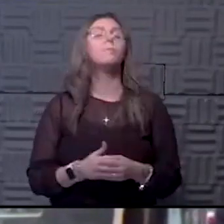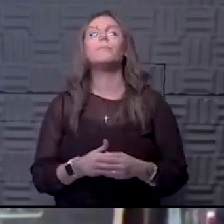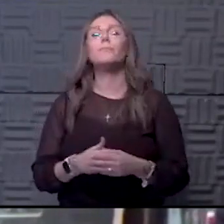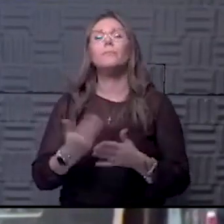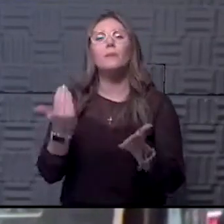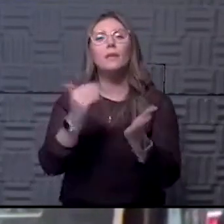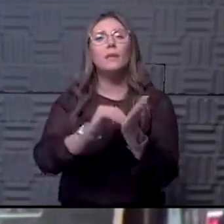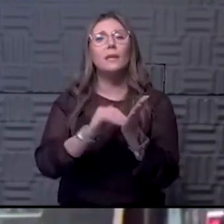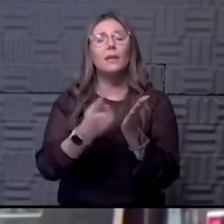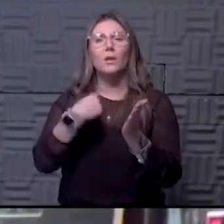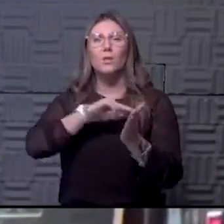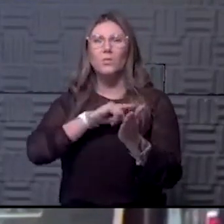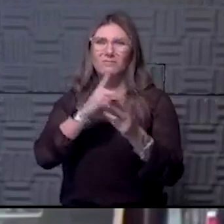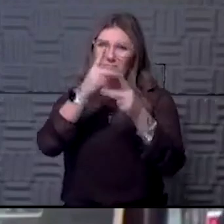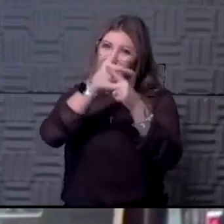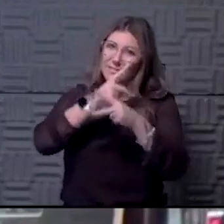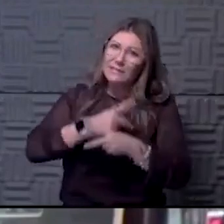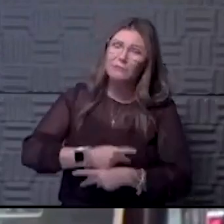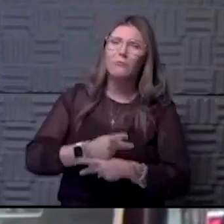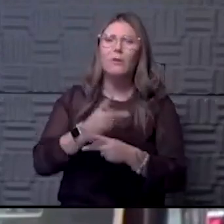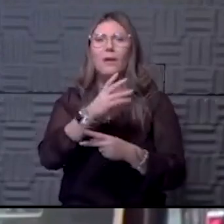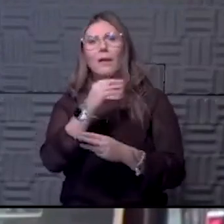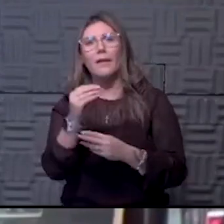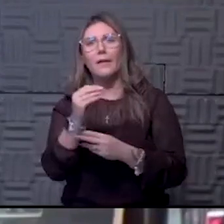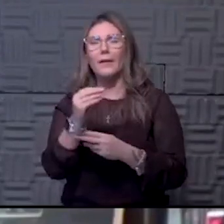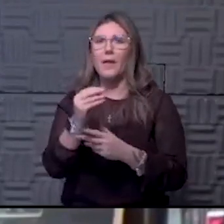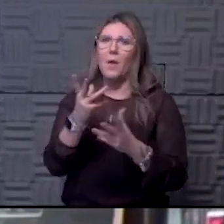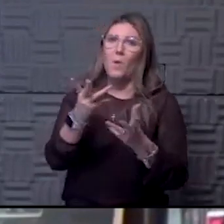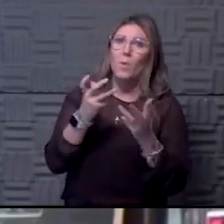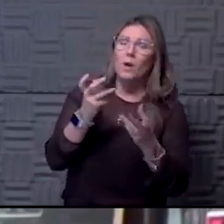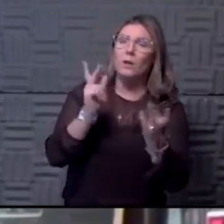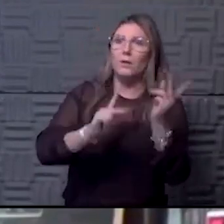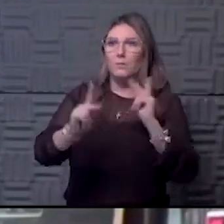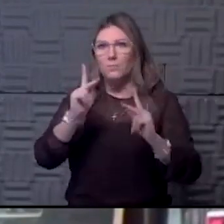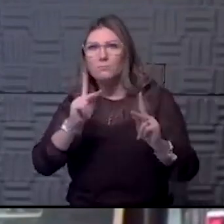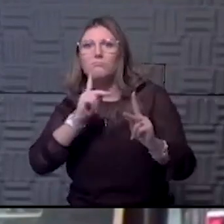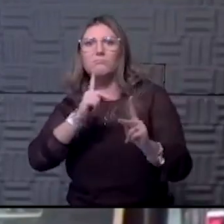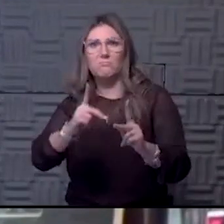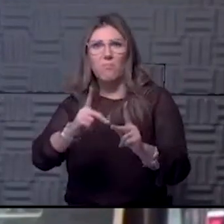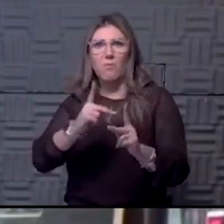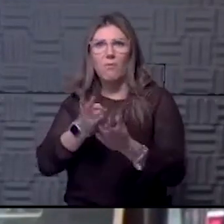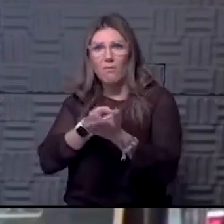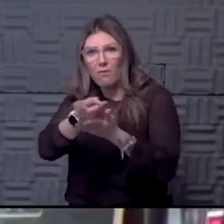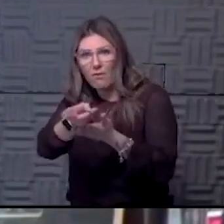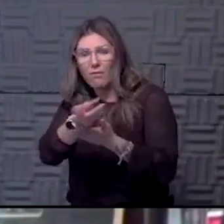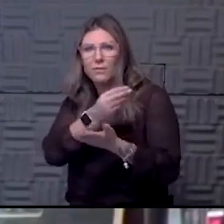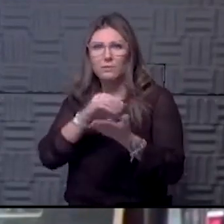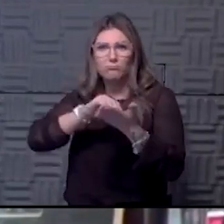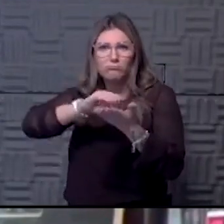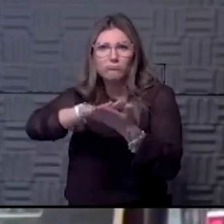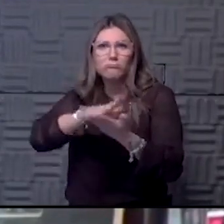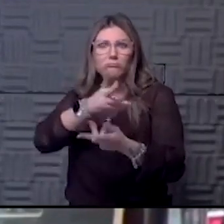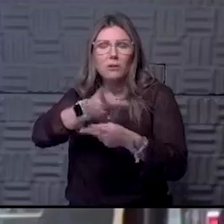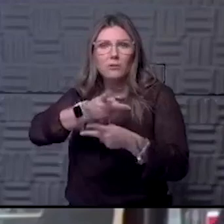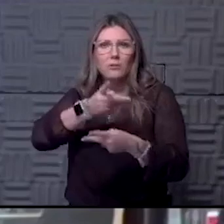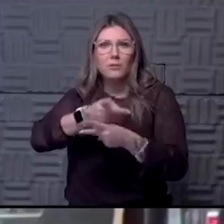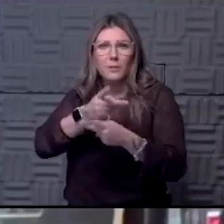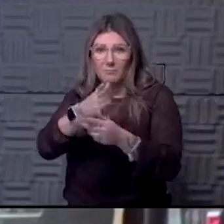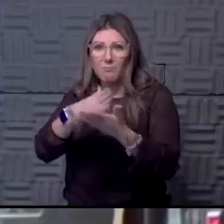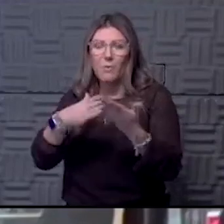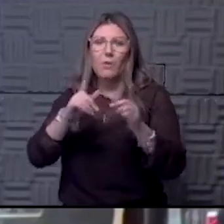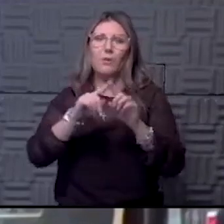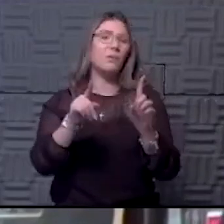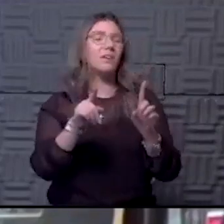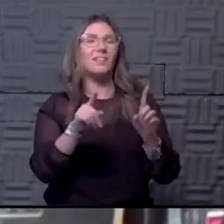things that we're sorting through. I want to give people the benefit of the doubt. I'm sure that record keeping is a part of it. It always is, but it's